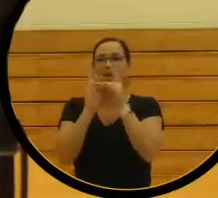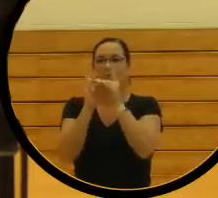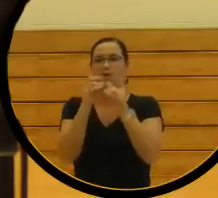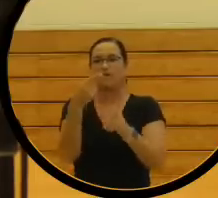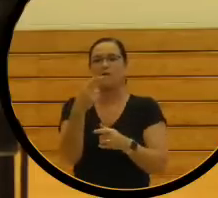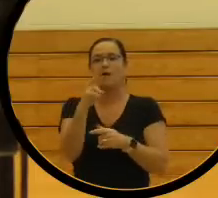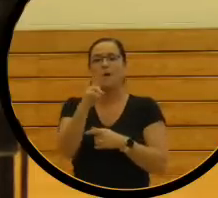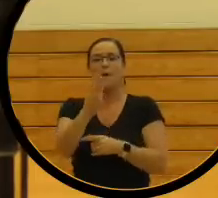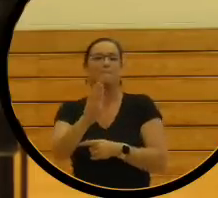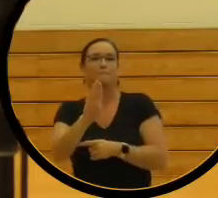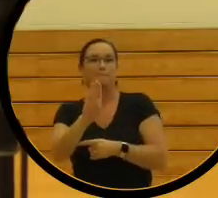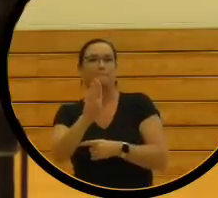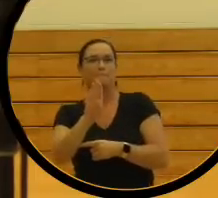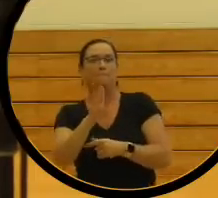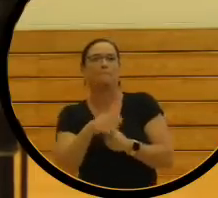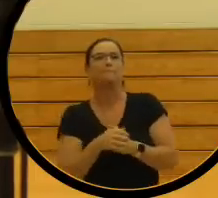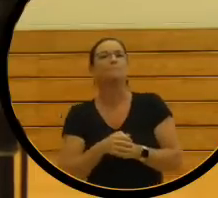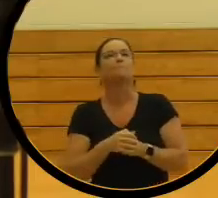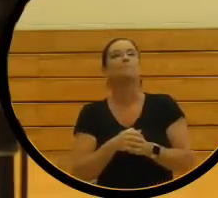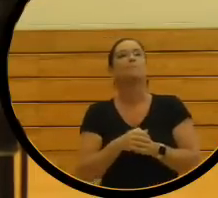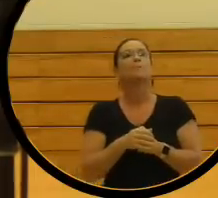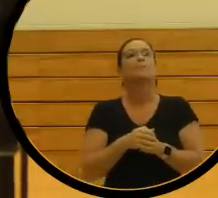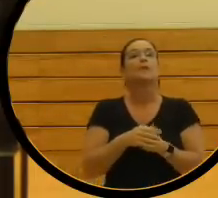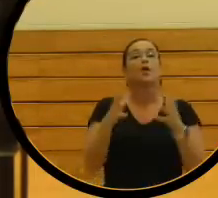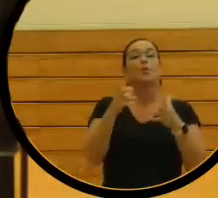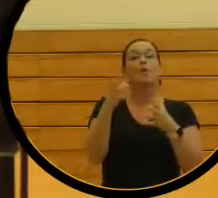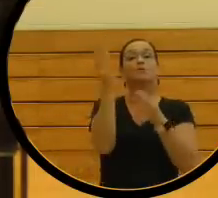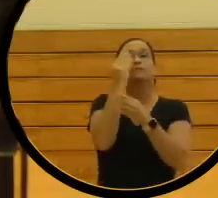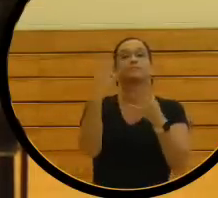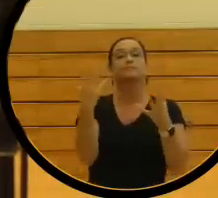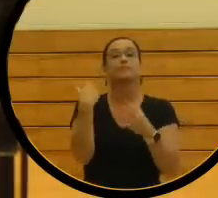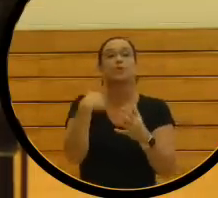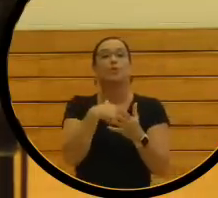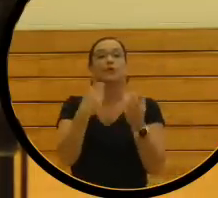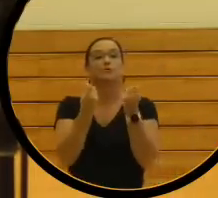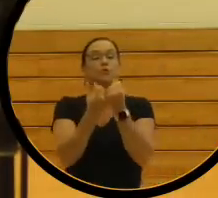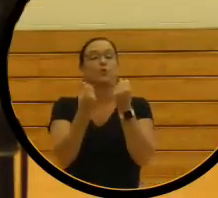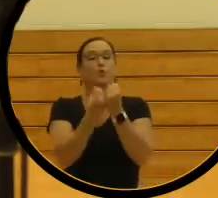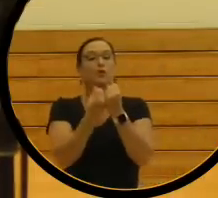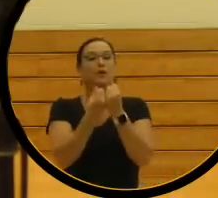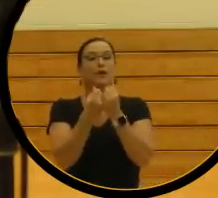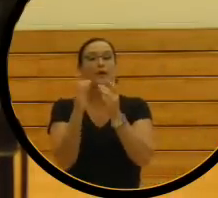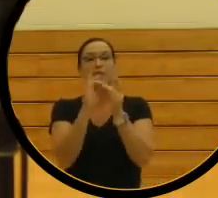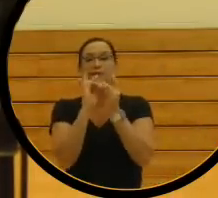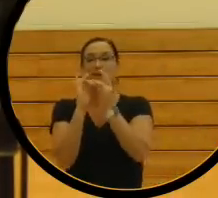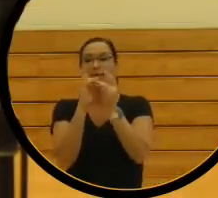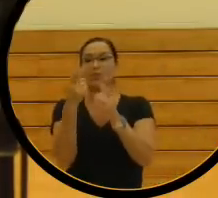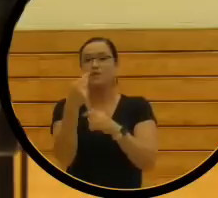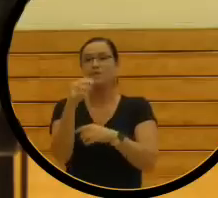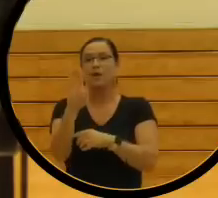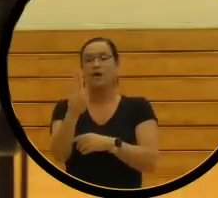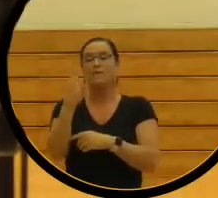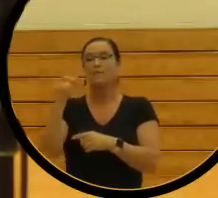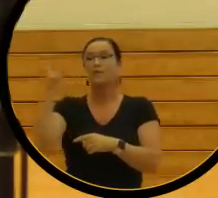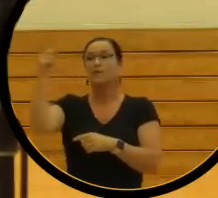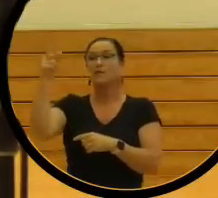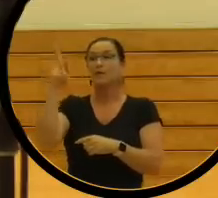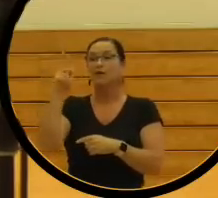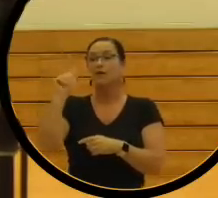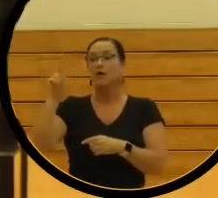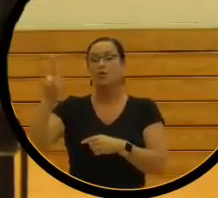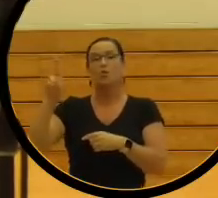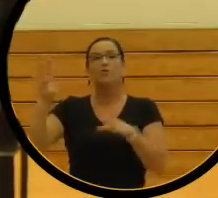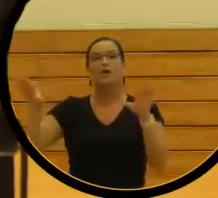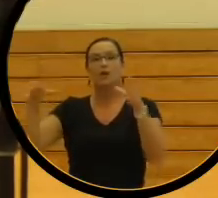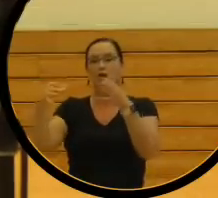hubs. I wanted to share with you, coming up, we are again supporting the network of hubs in Kau. They are coming